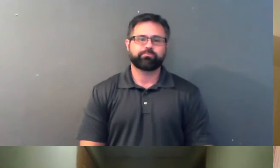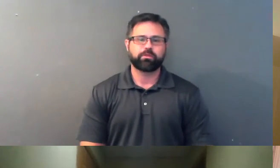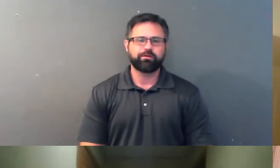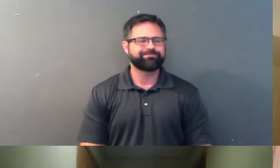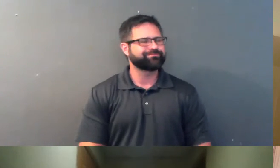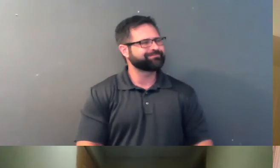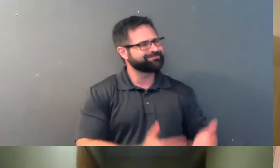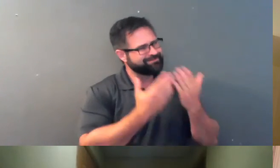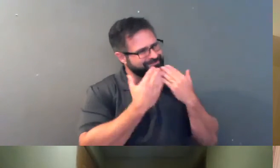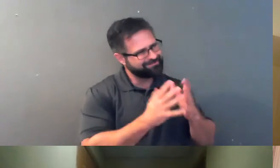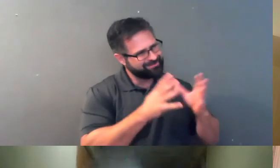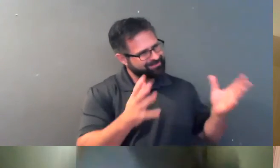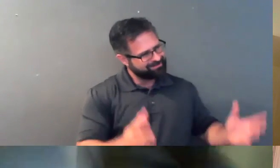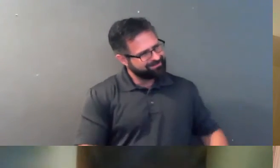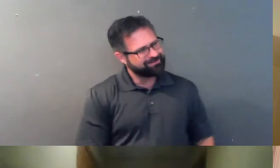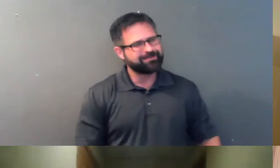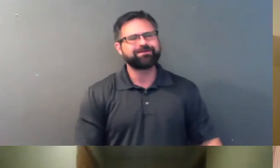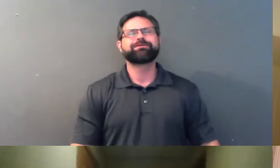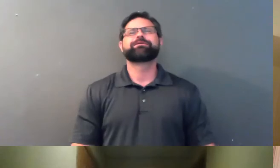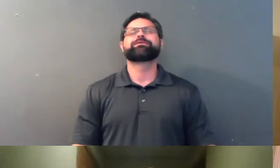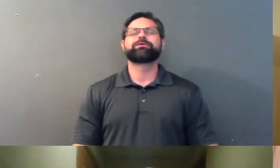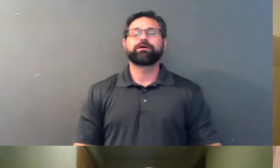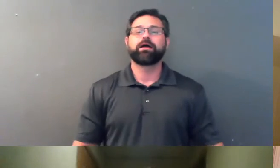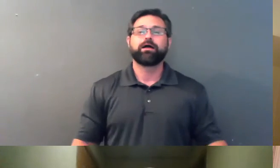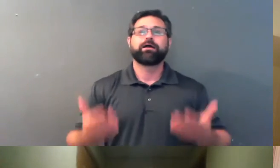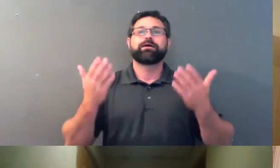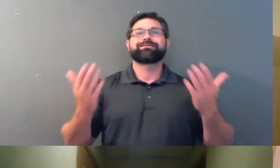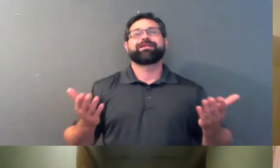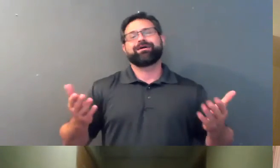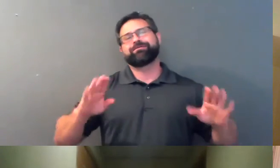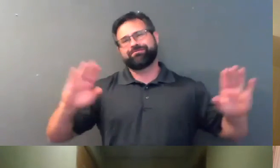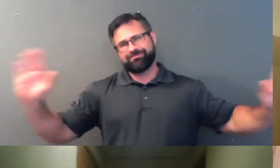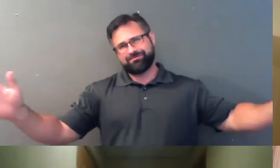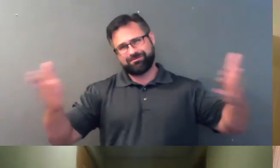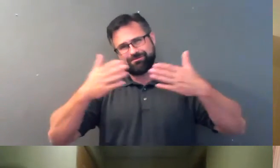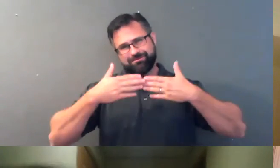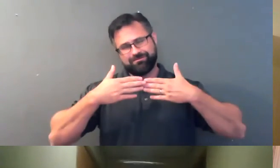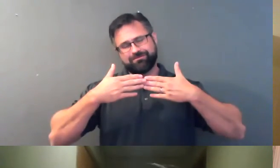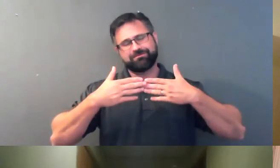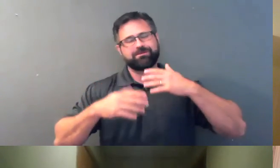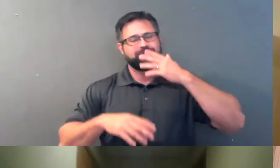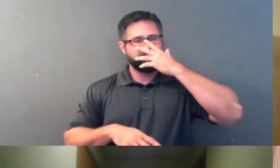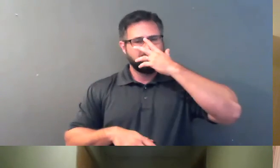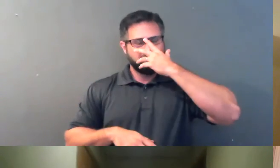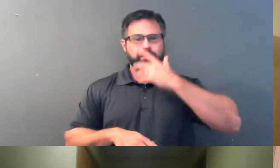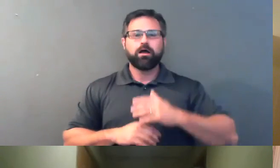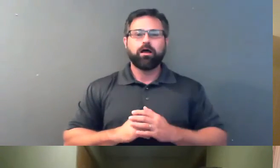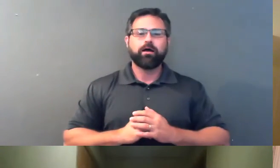Thank you very much. We are at the close of our session now, and I believe we